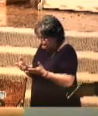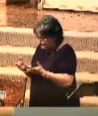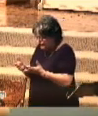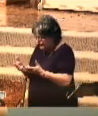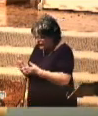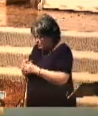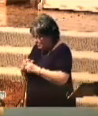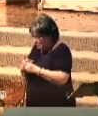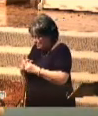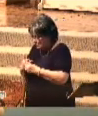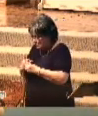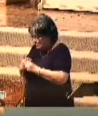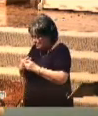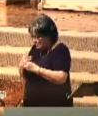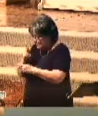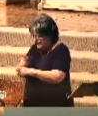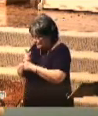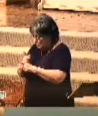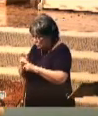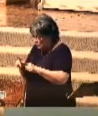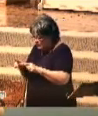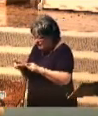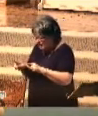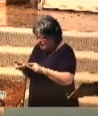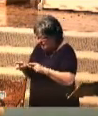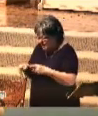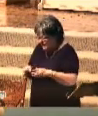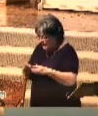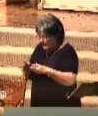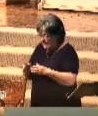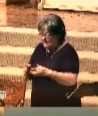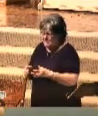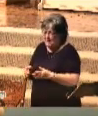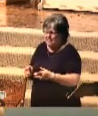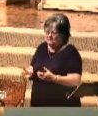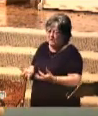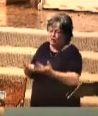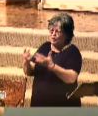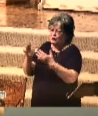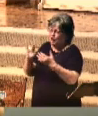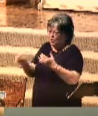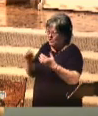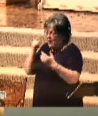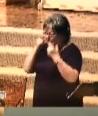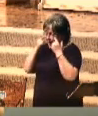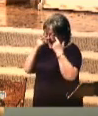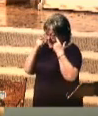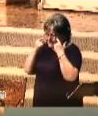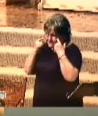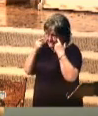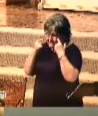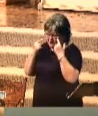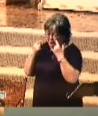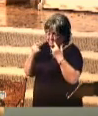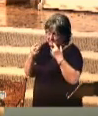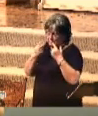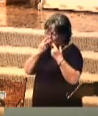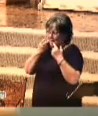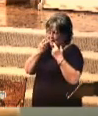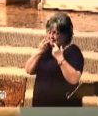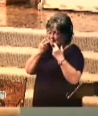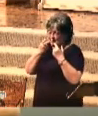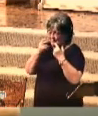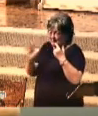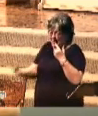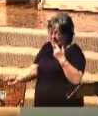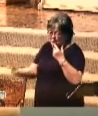doctor guided them to treat her in a certain way, burned her eyes, and she was blinded at the age